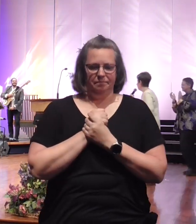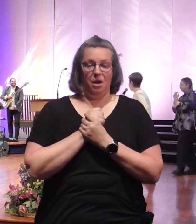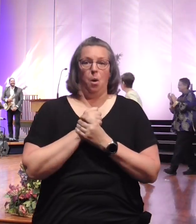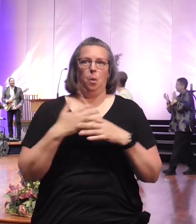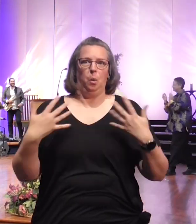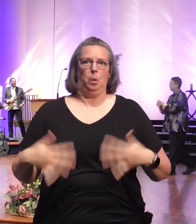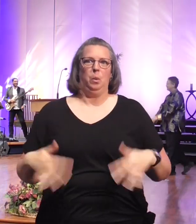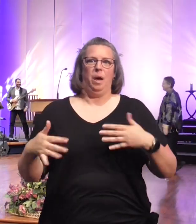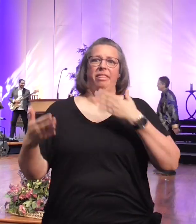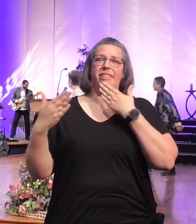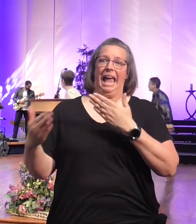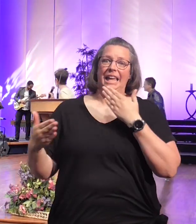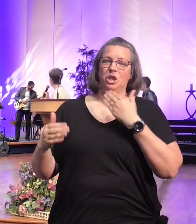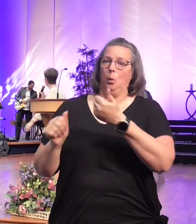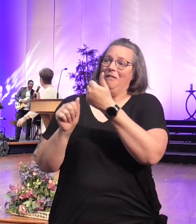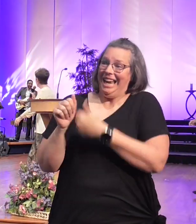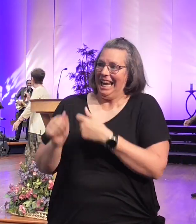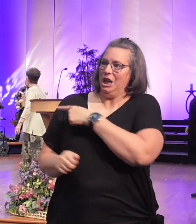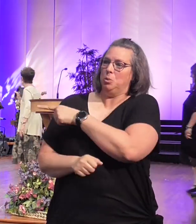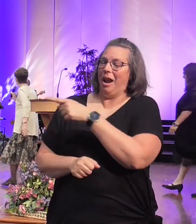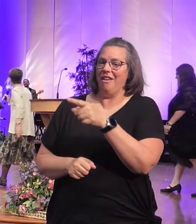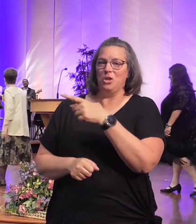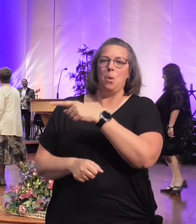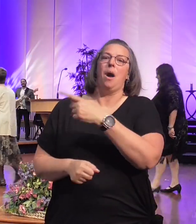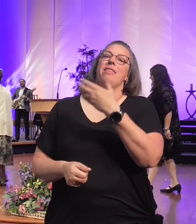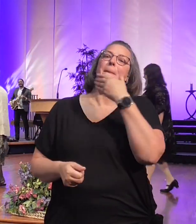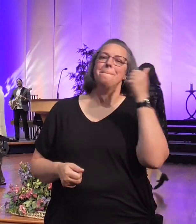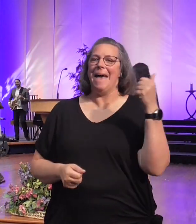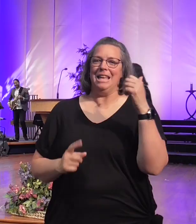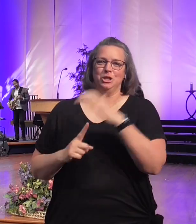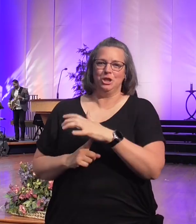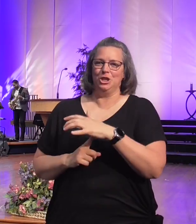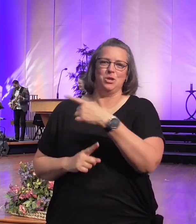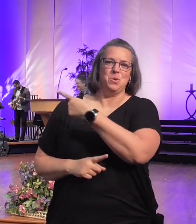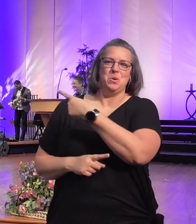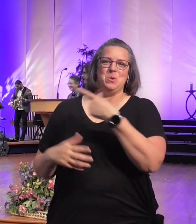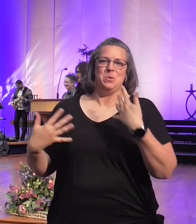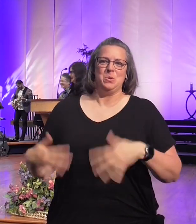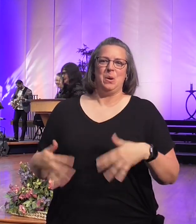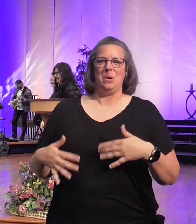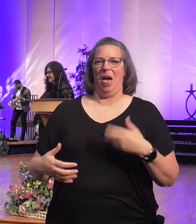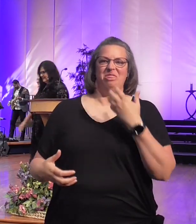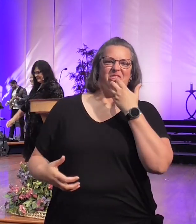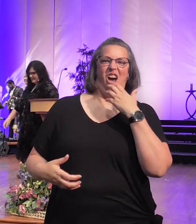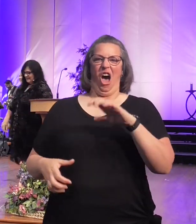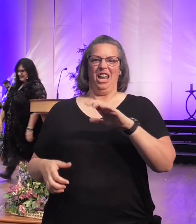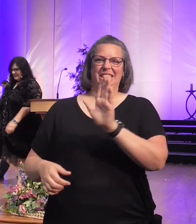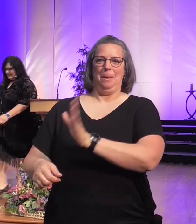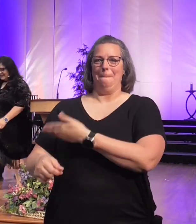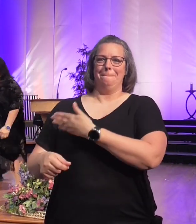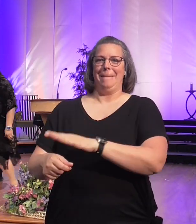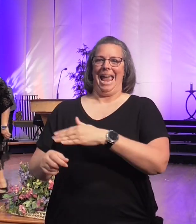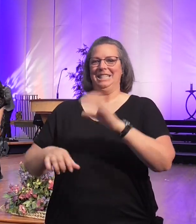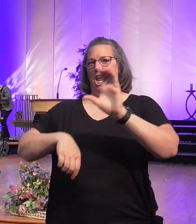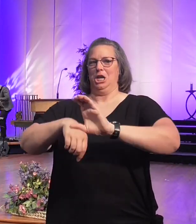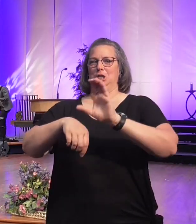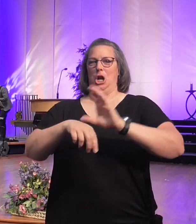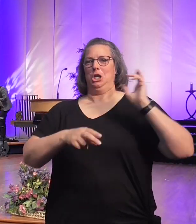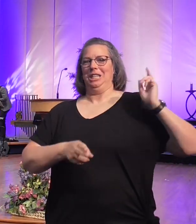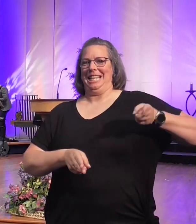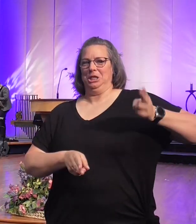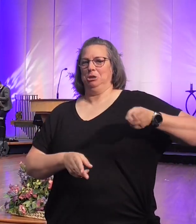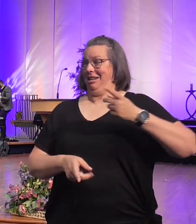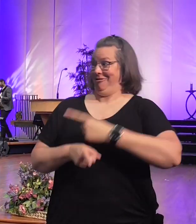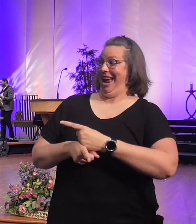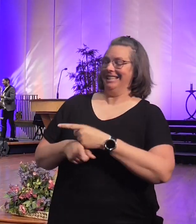Well, thank you. Each one of you, you are the best. Yeah. The hottest Yeah. band in church history. Right.